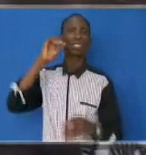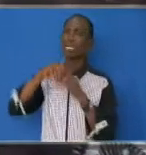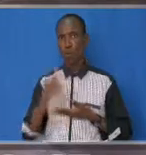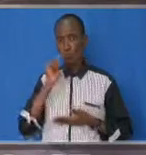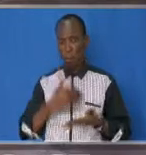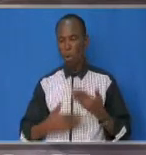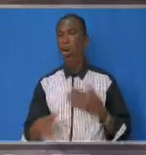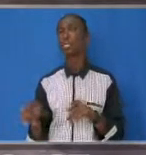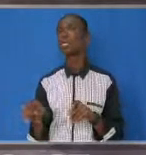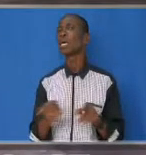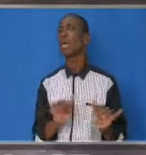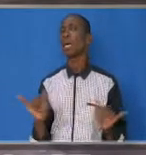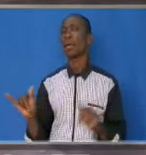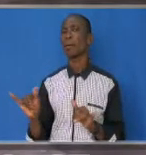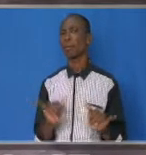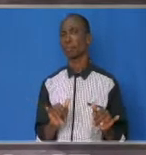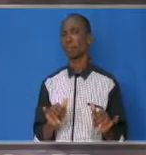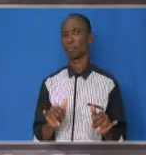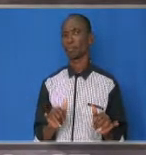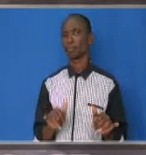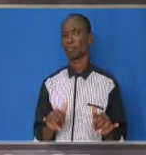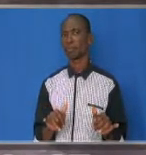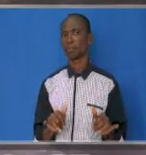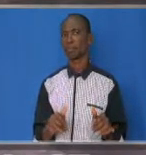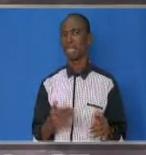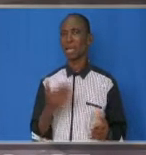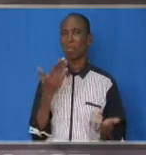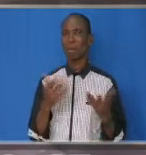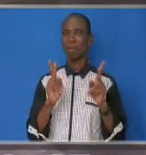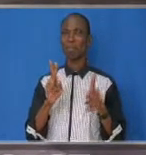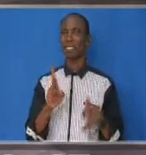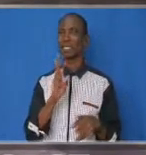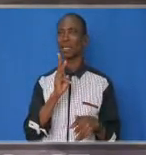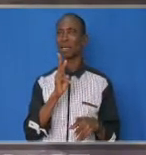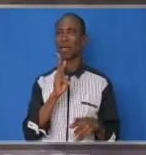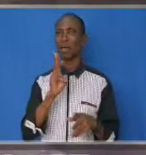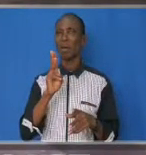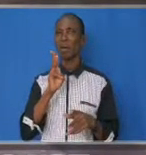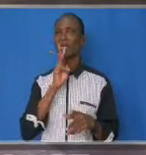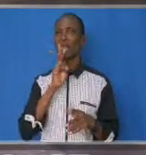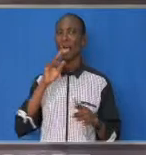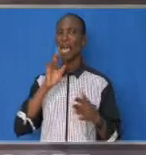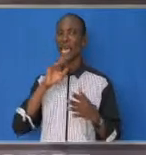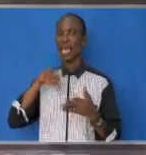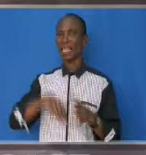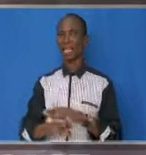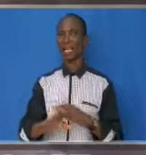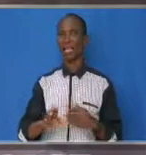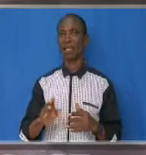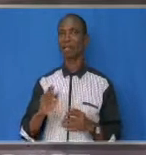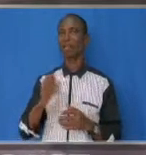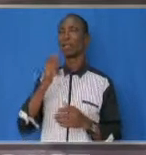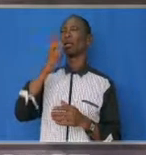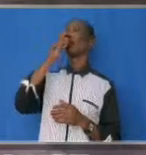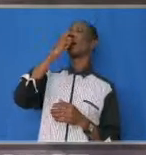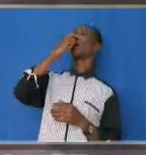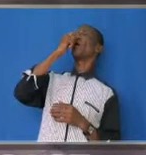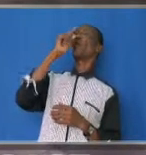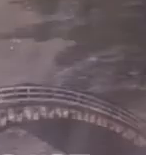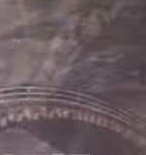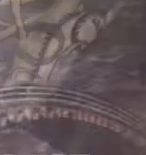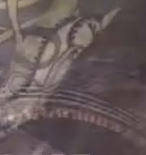yeah, Kasia no. Ah, so for no. And woman quite ni mupano. Na omudin su ya